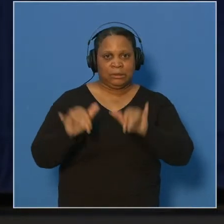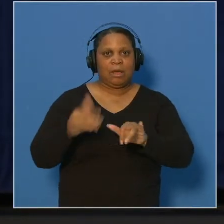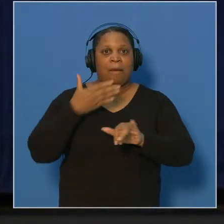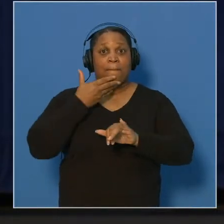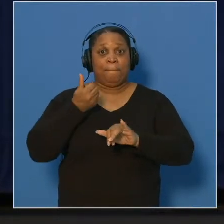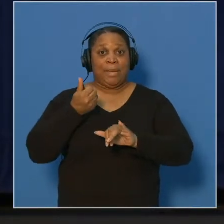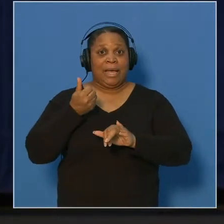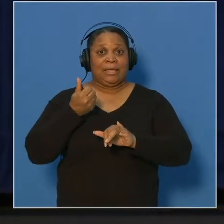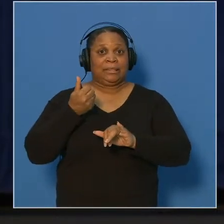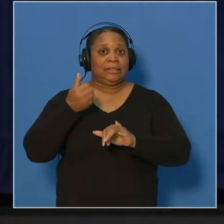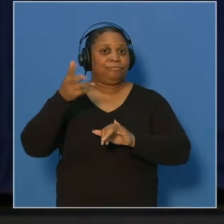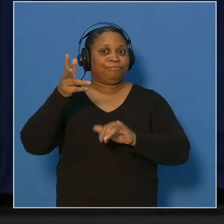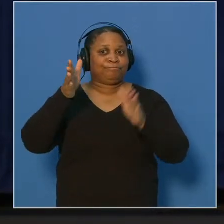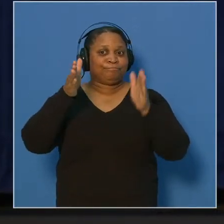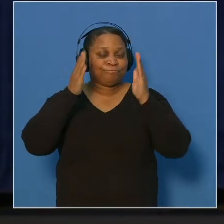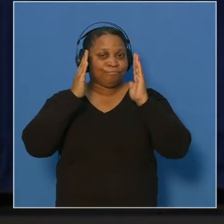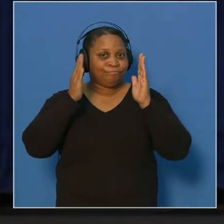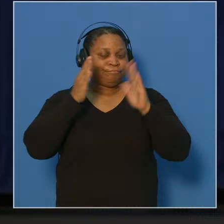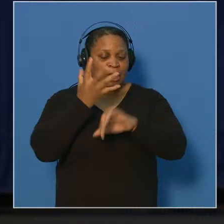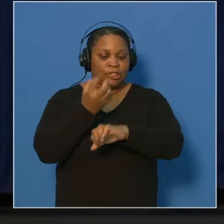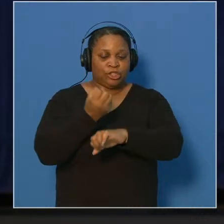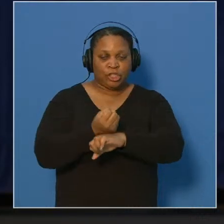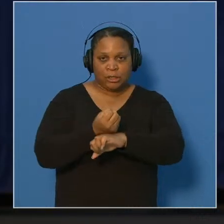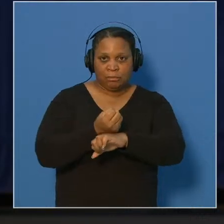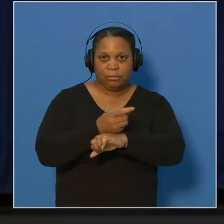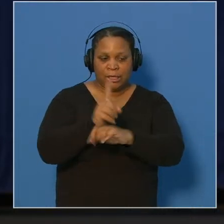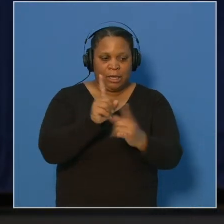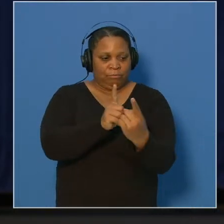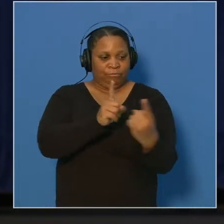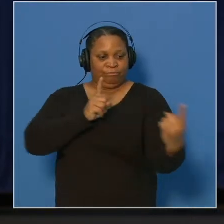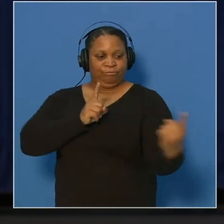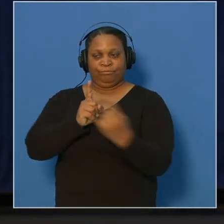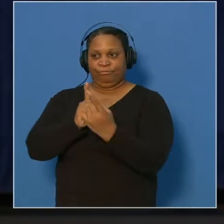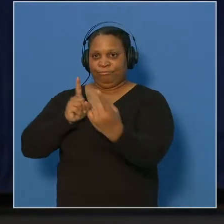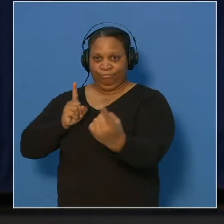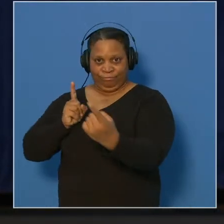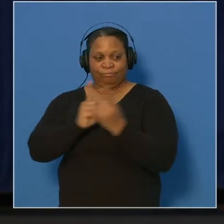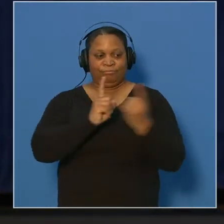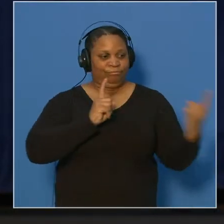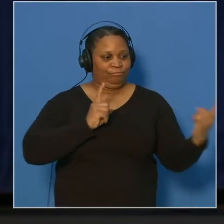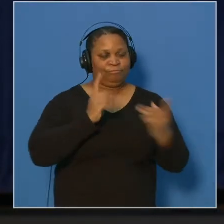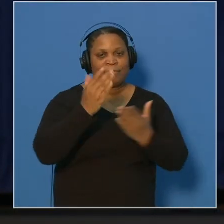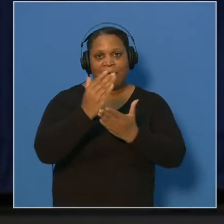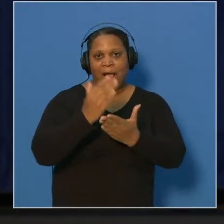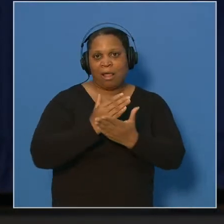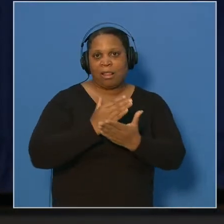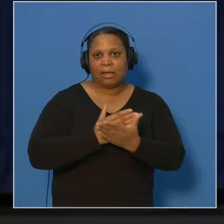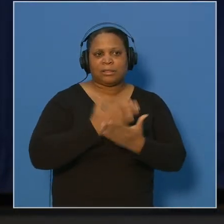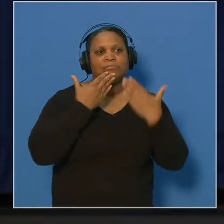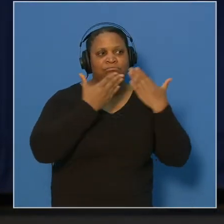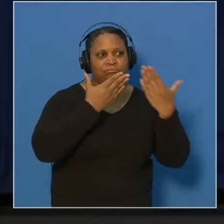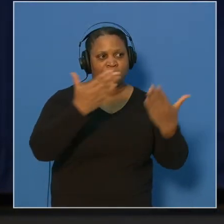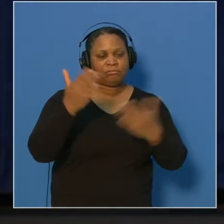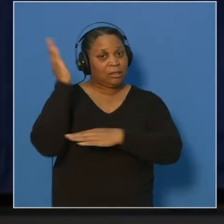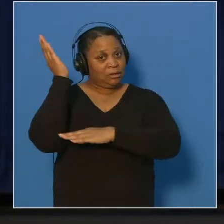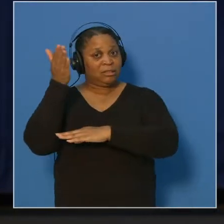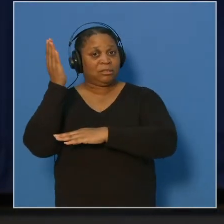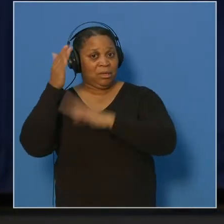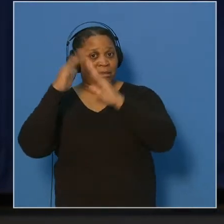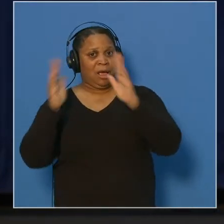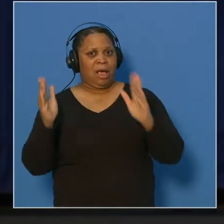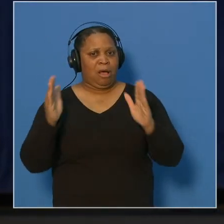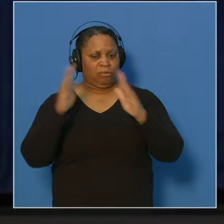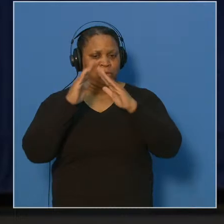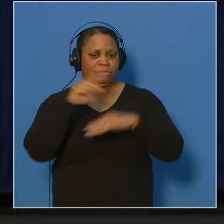best adhering to shelter-in-place and social distancing guidelines. I would like to thank the Speaker of the House, his staff